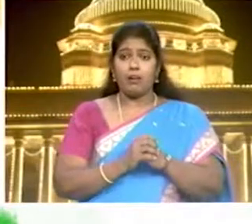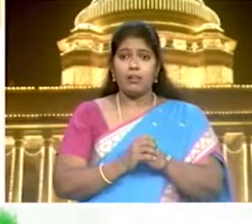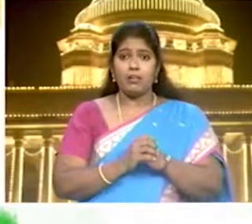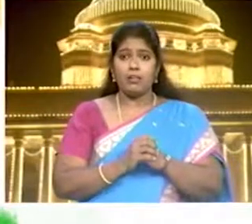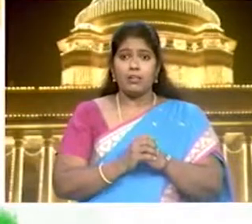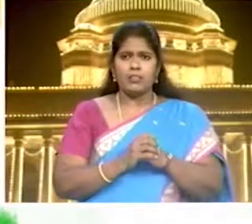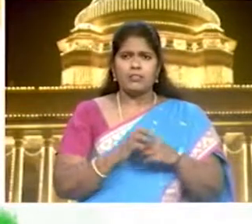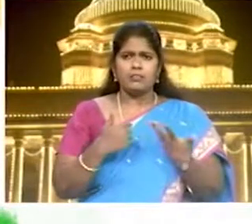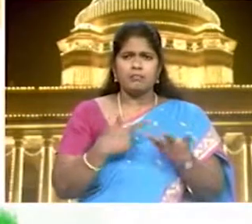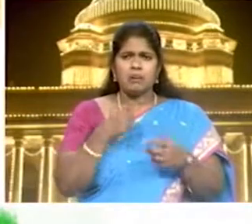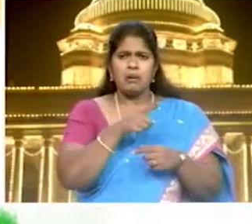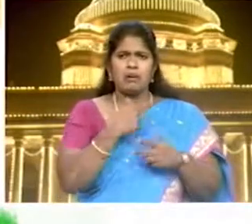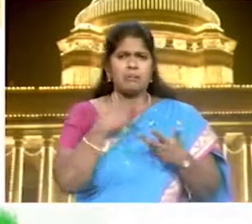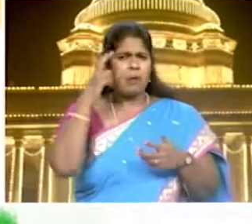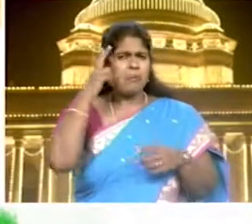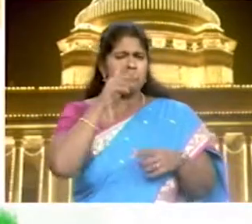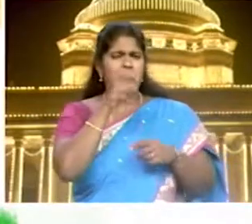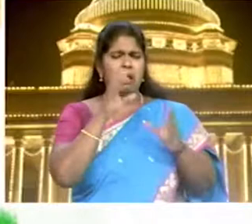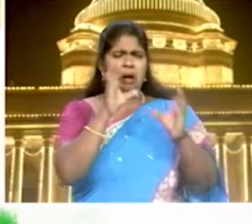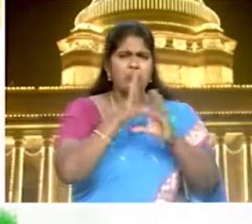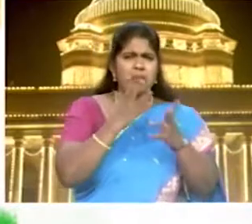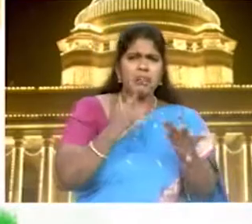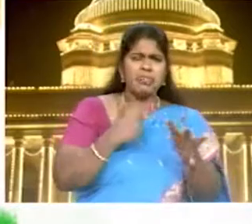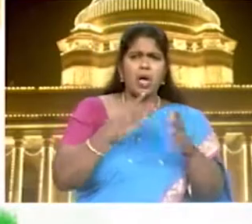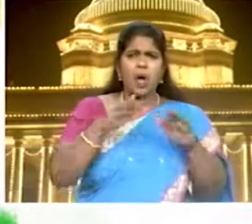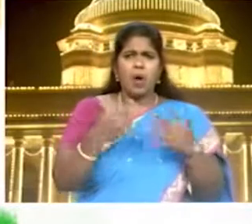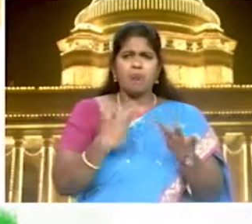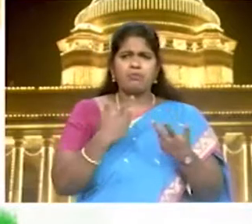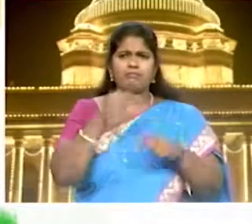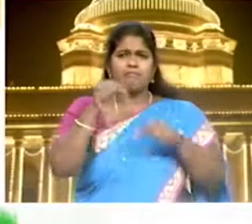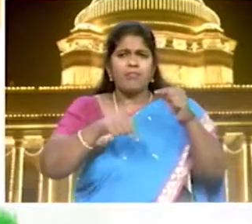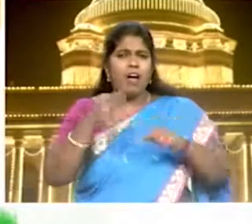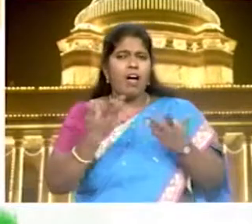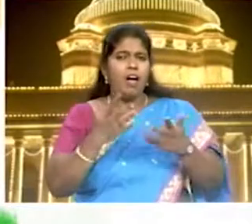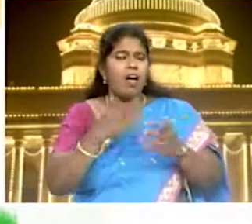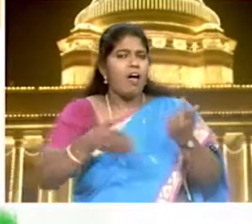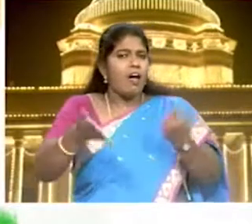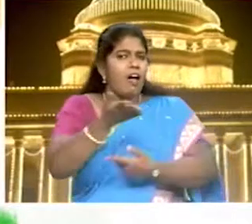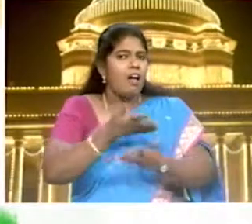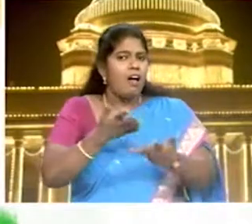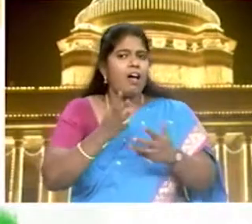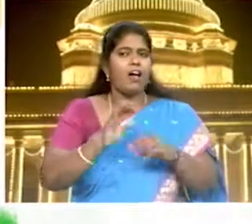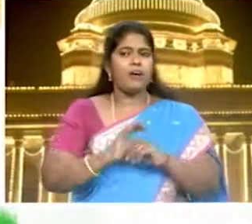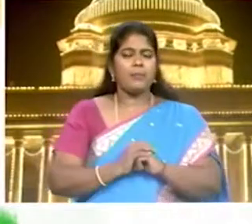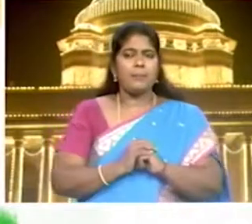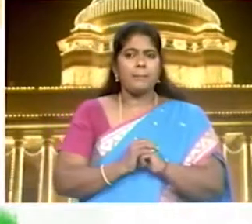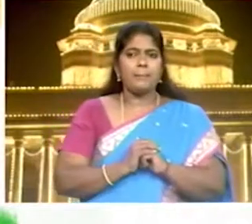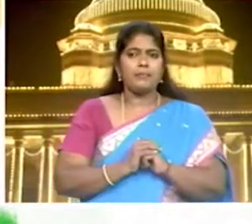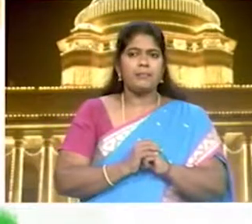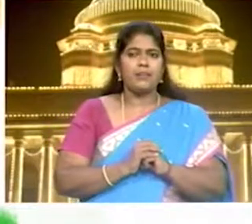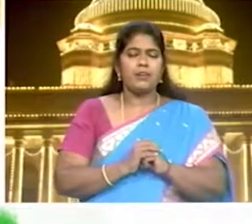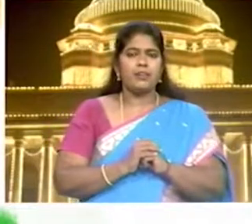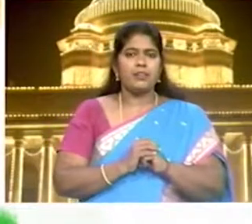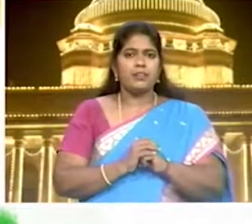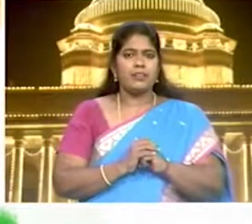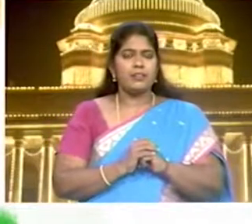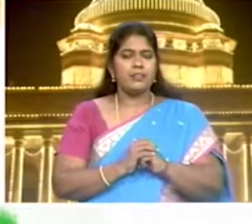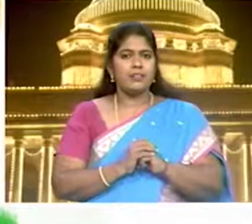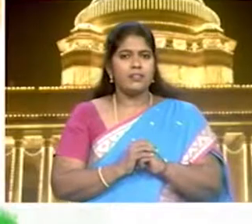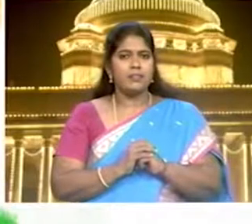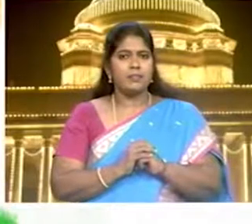wrong. Democracy not only grew roots in this soil, it was enriched too. In most